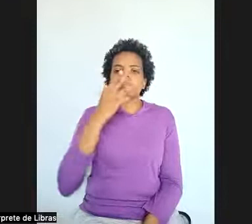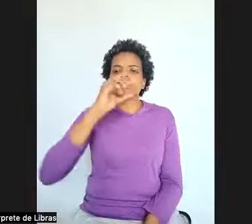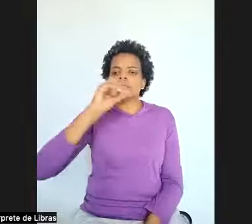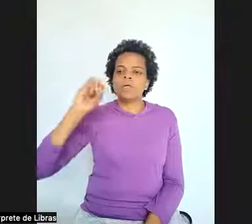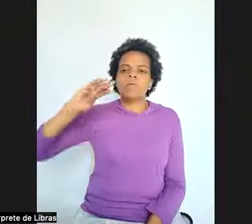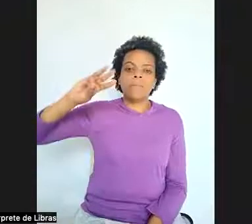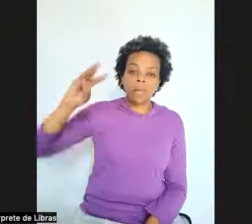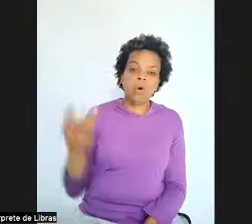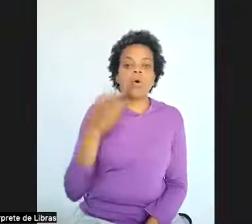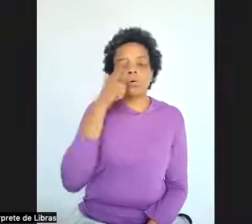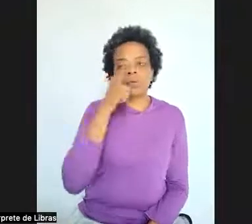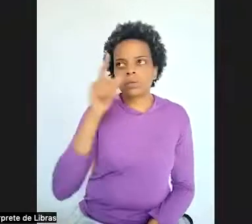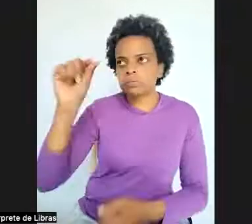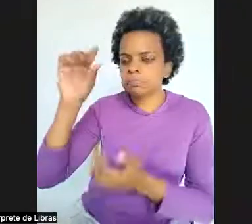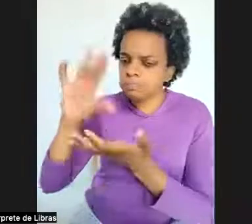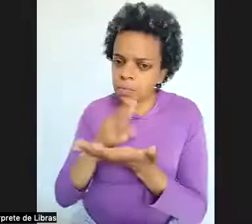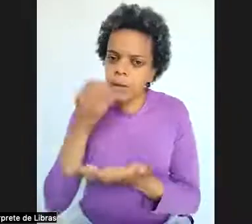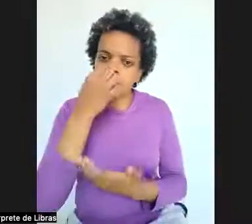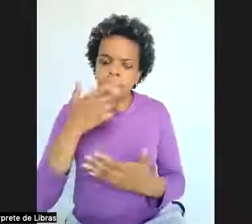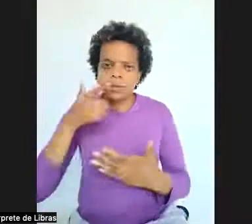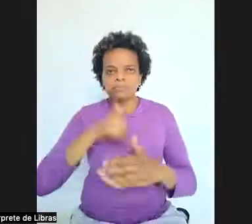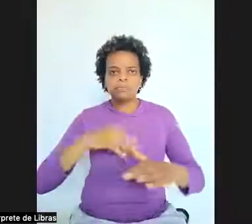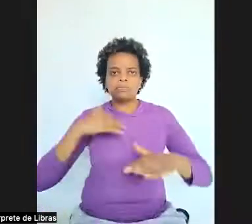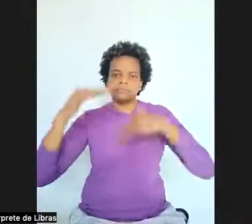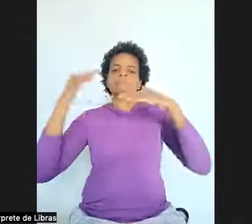investments in over 300 regions